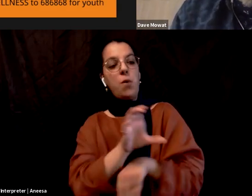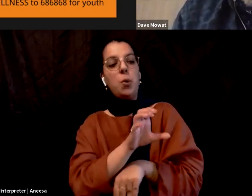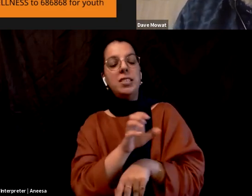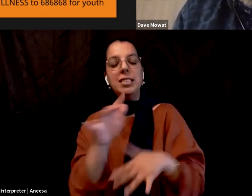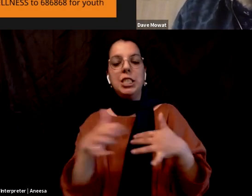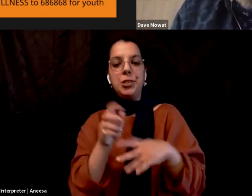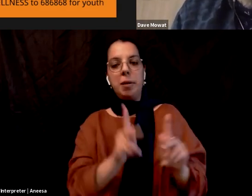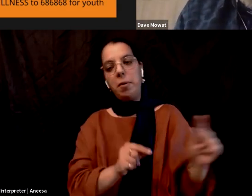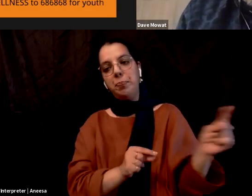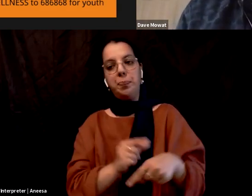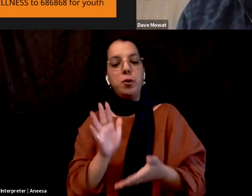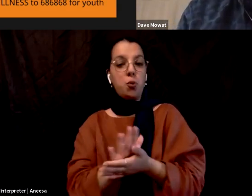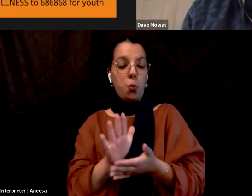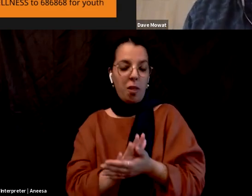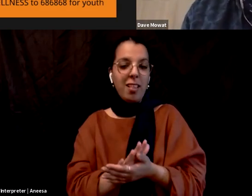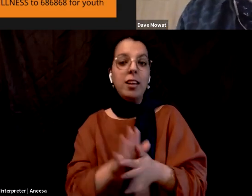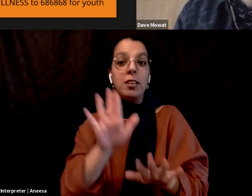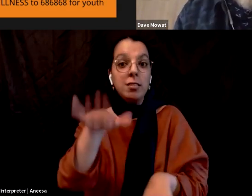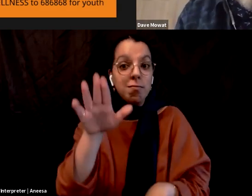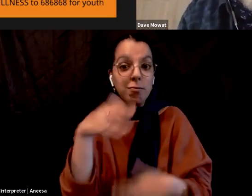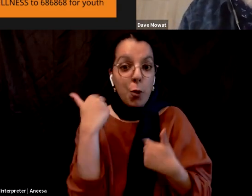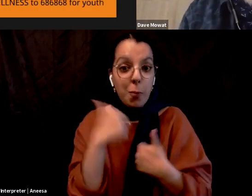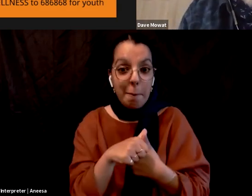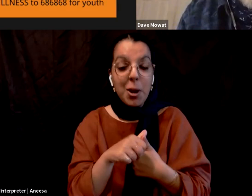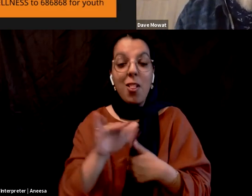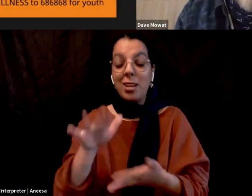that people have to remember is that